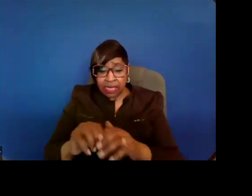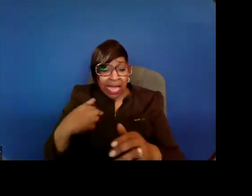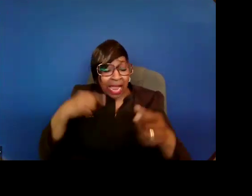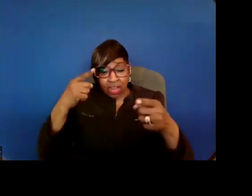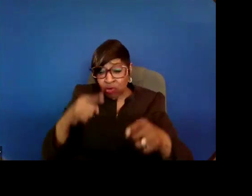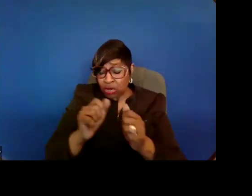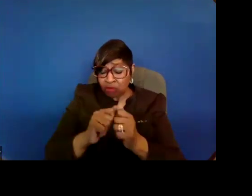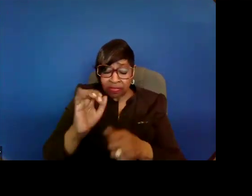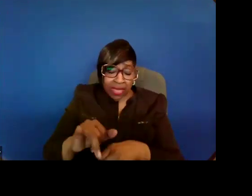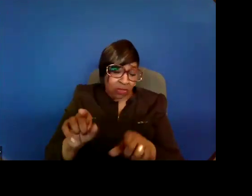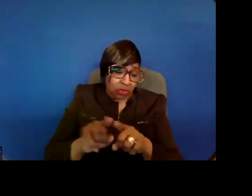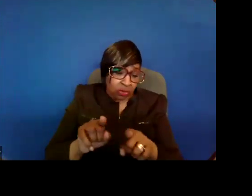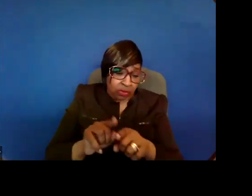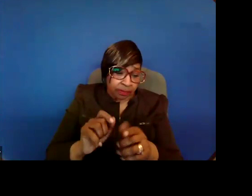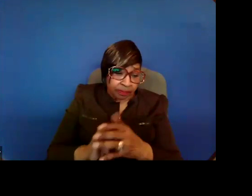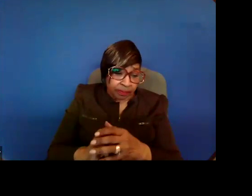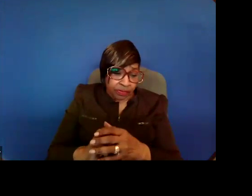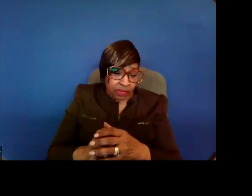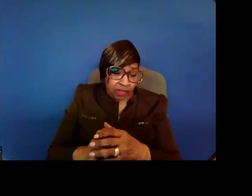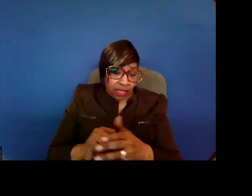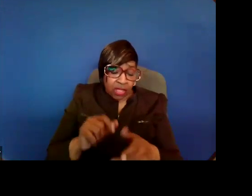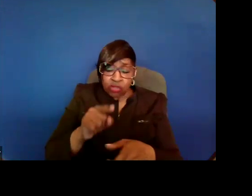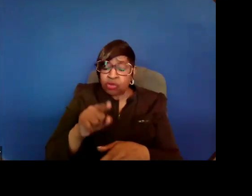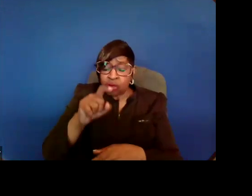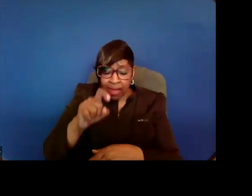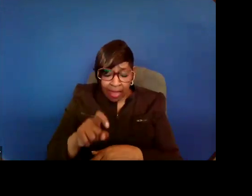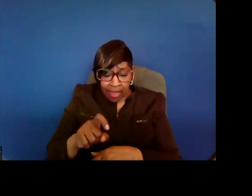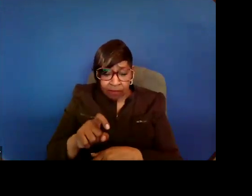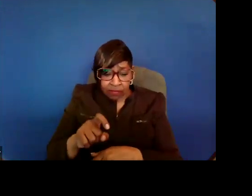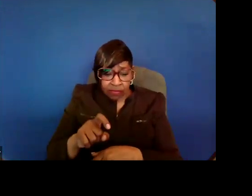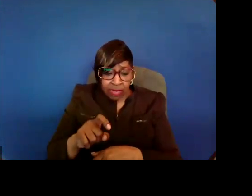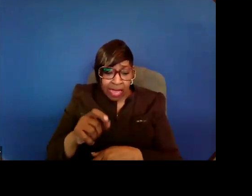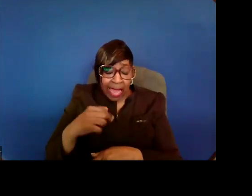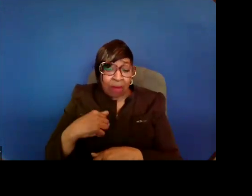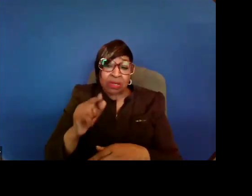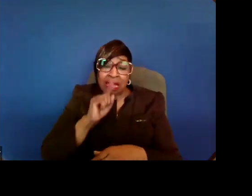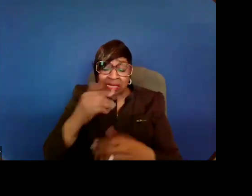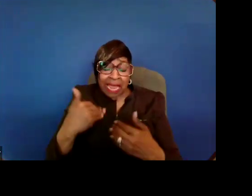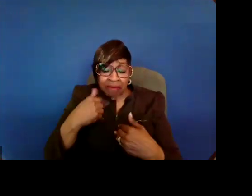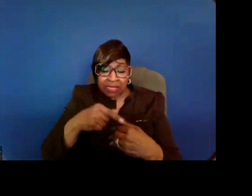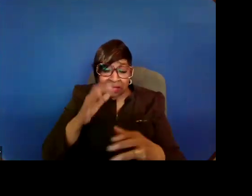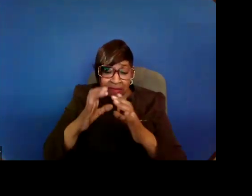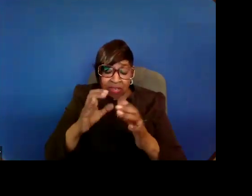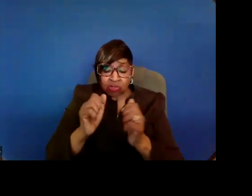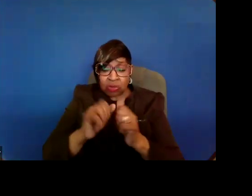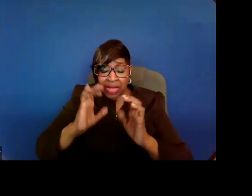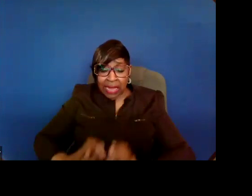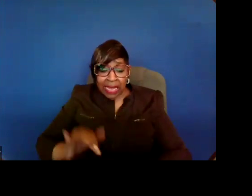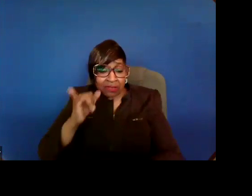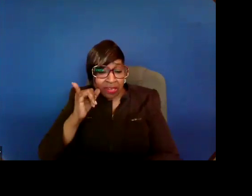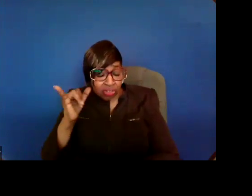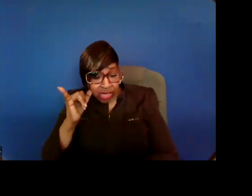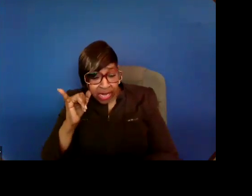that too, where you just have to do, I was actually having this conversation with a client yesterday. She is